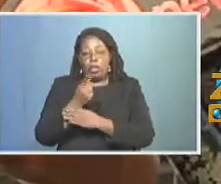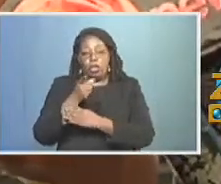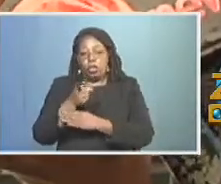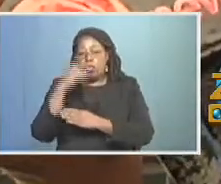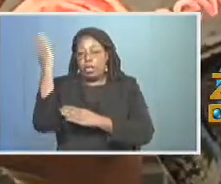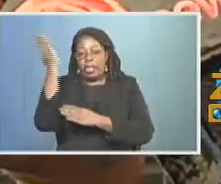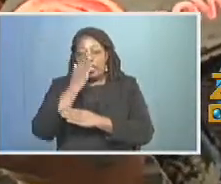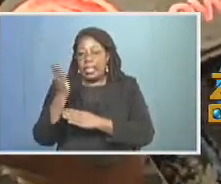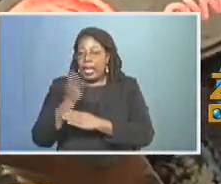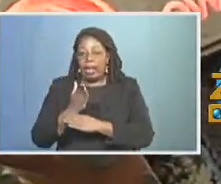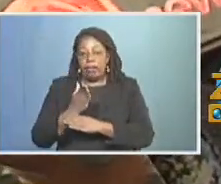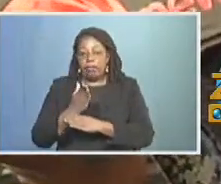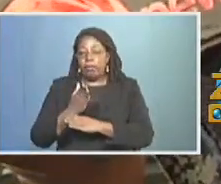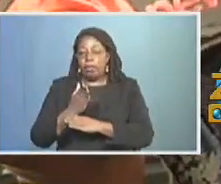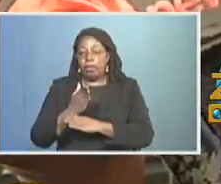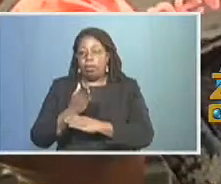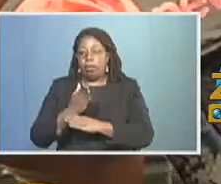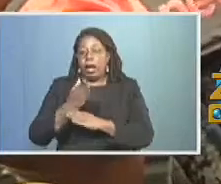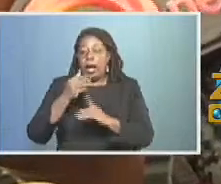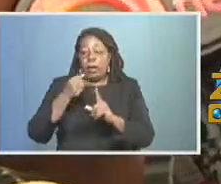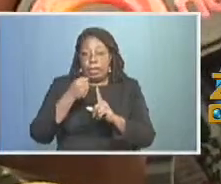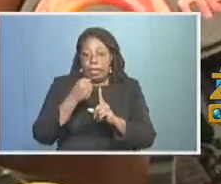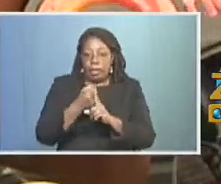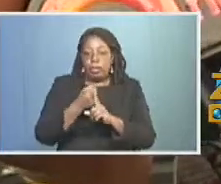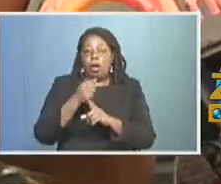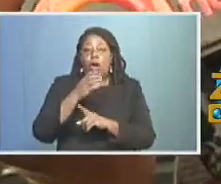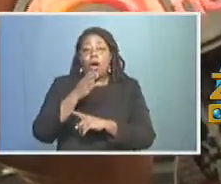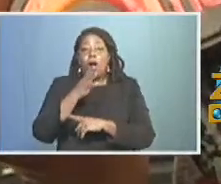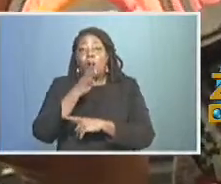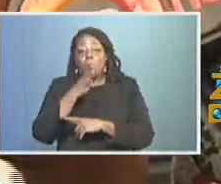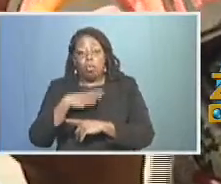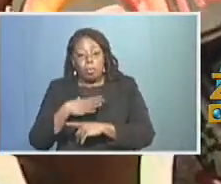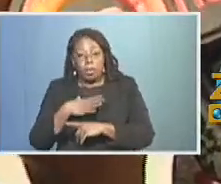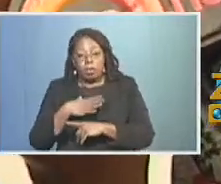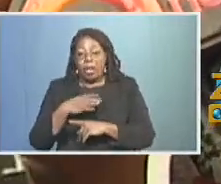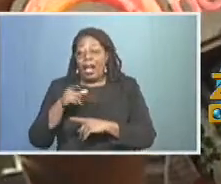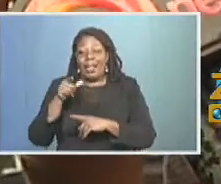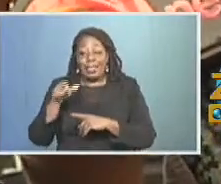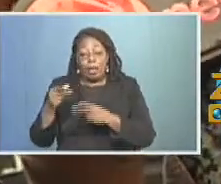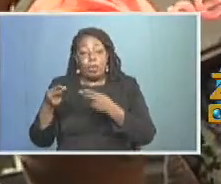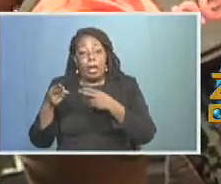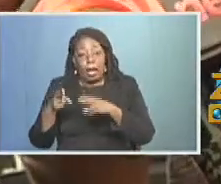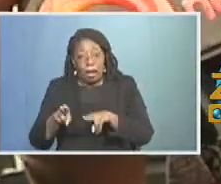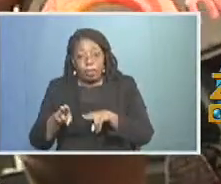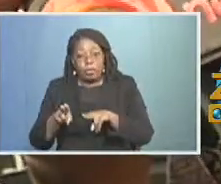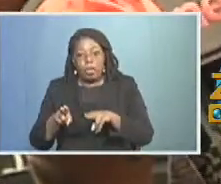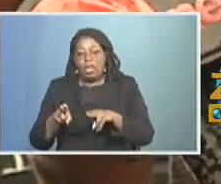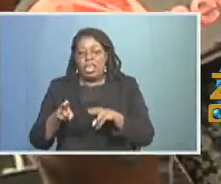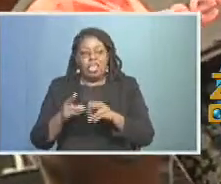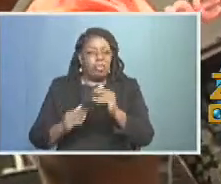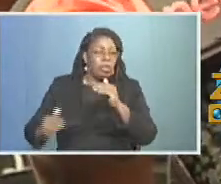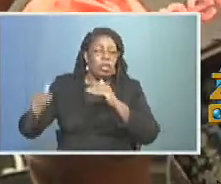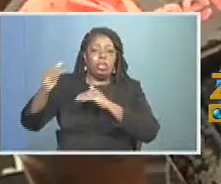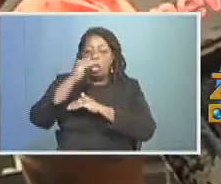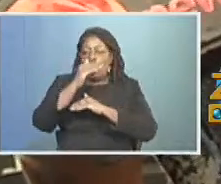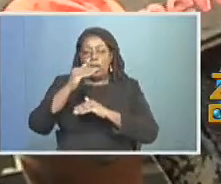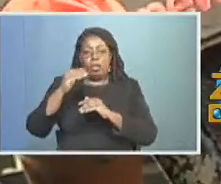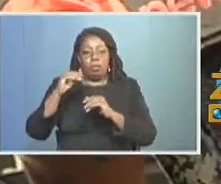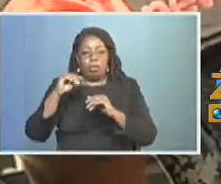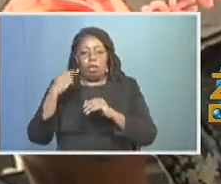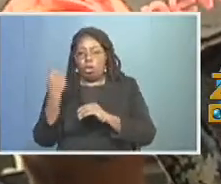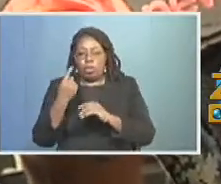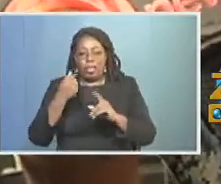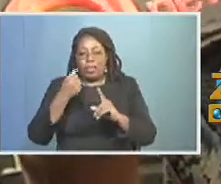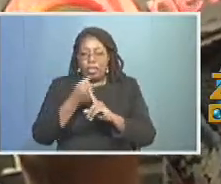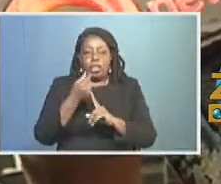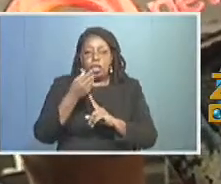women. That's much more than hitting a woman. And so we have to address, again, as I say, the socialization of